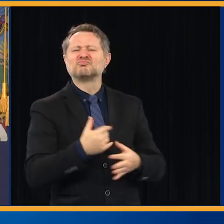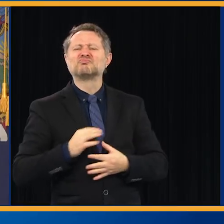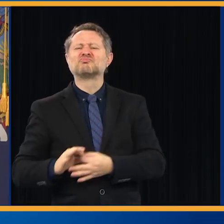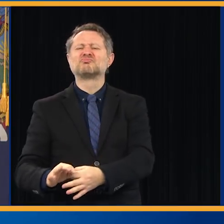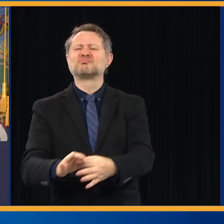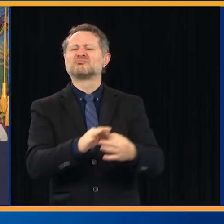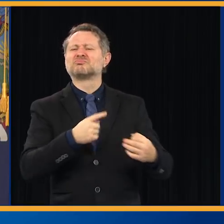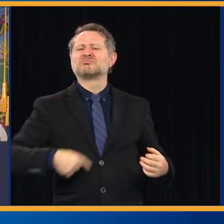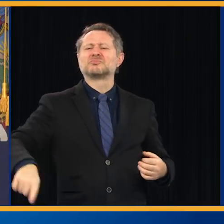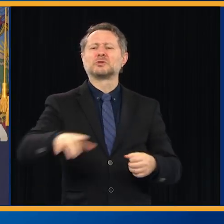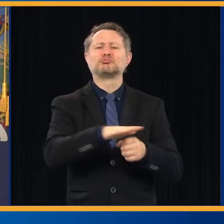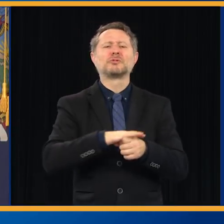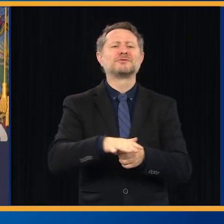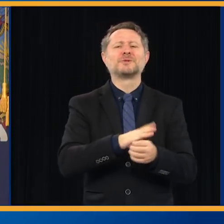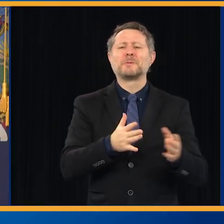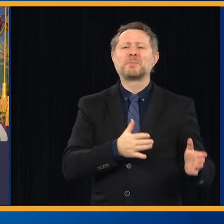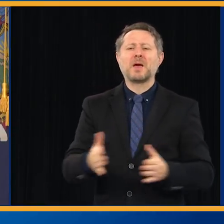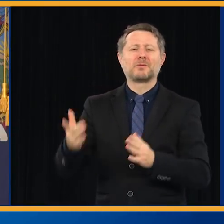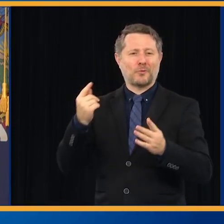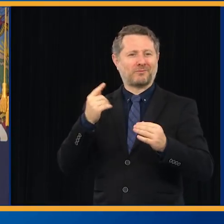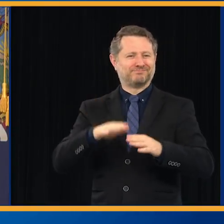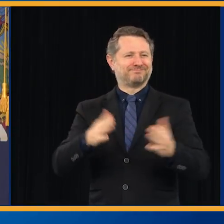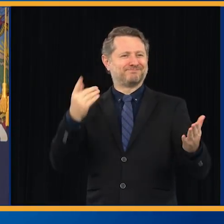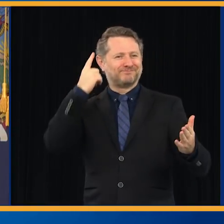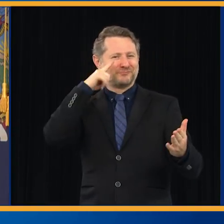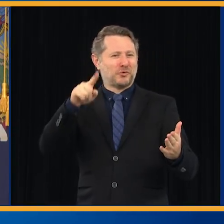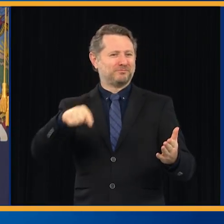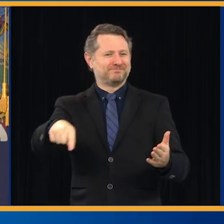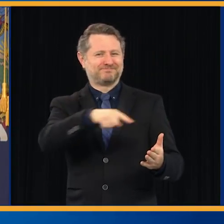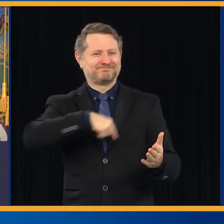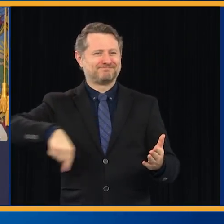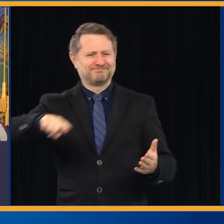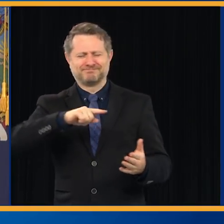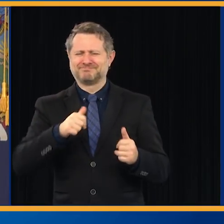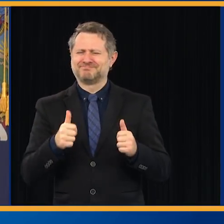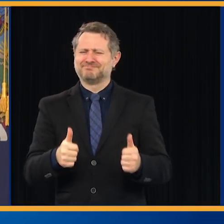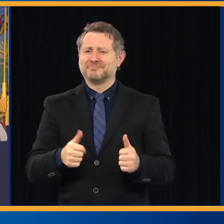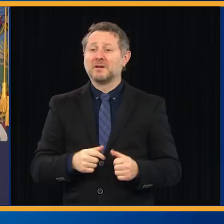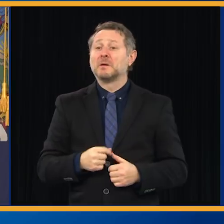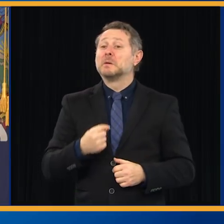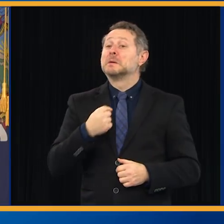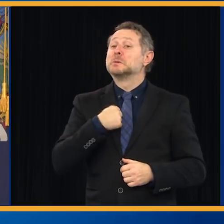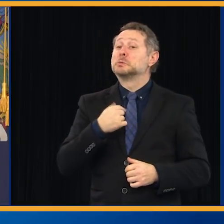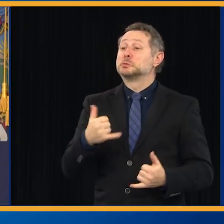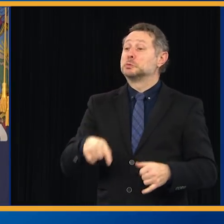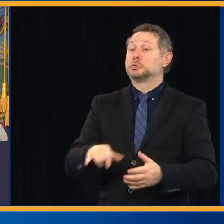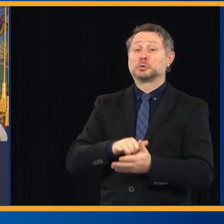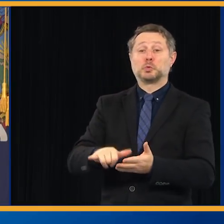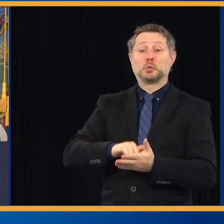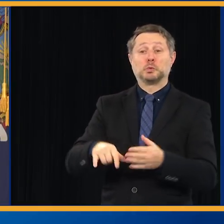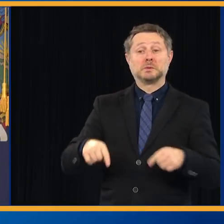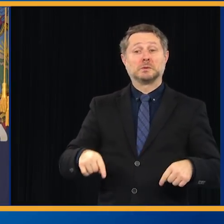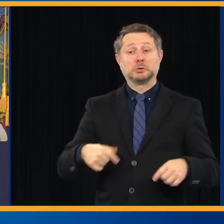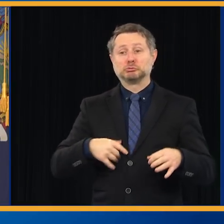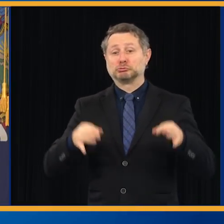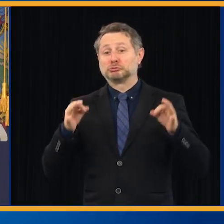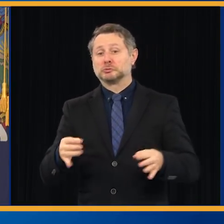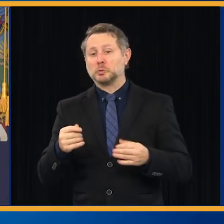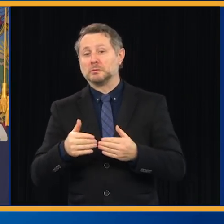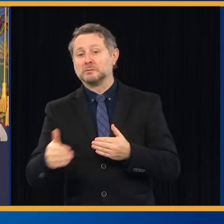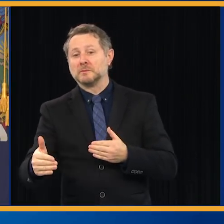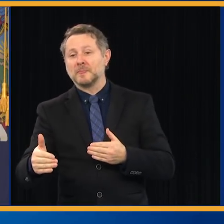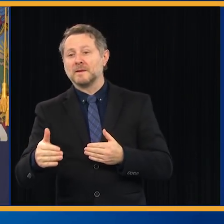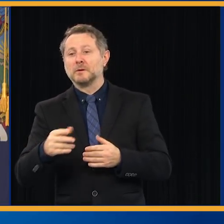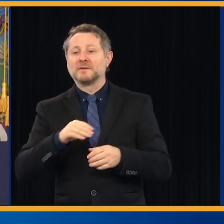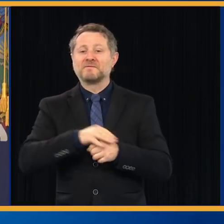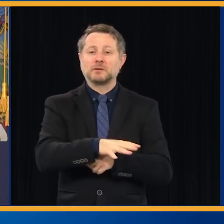on the reopening, because every state is linked to every other state. We do something in New York, it affects New Jersey, Connecticut, Delaware,